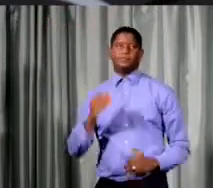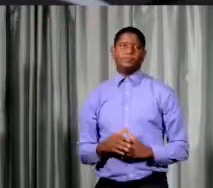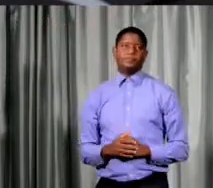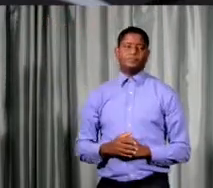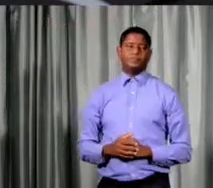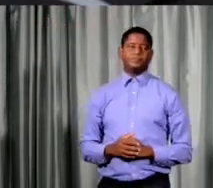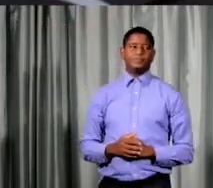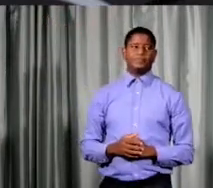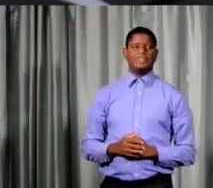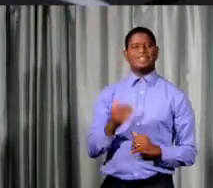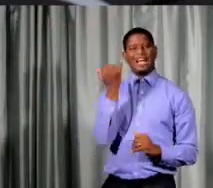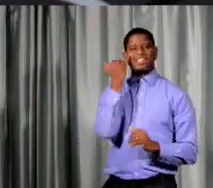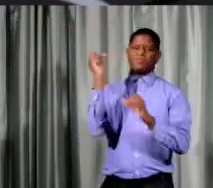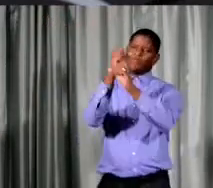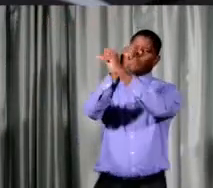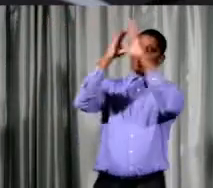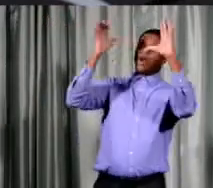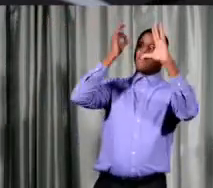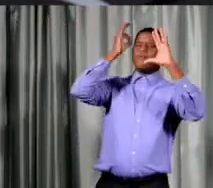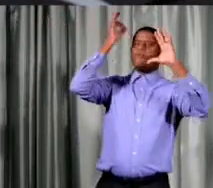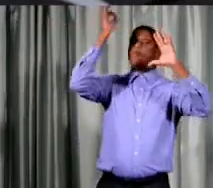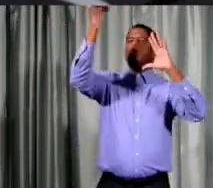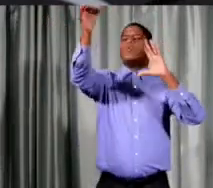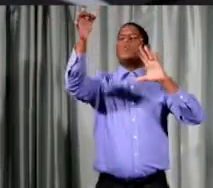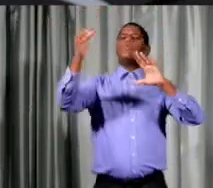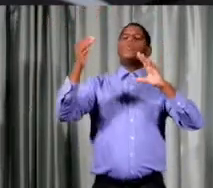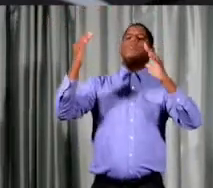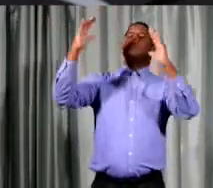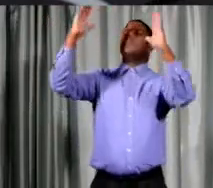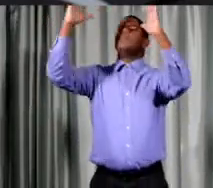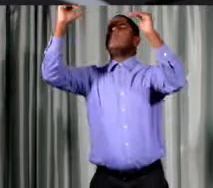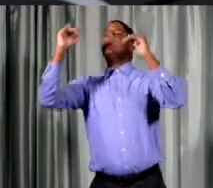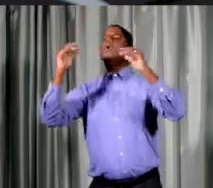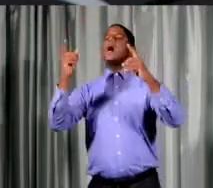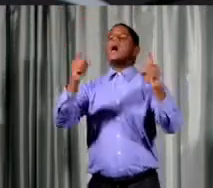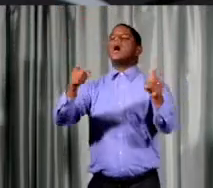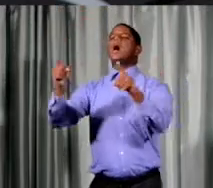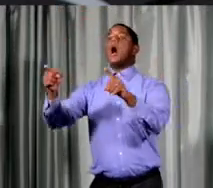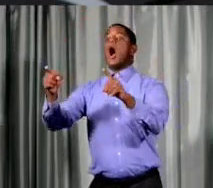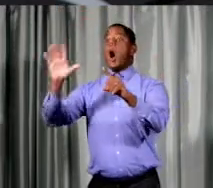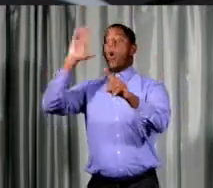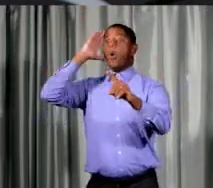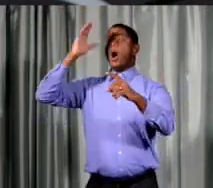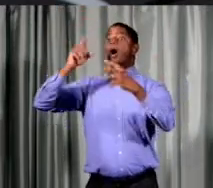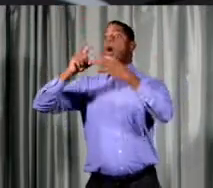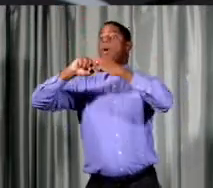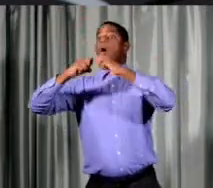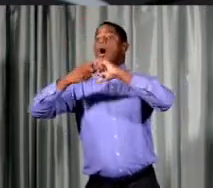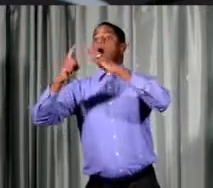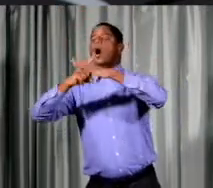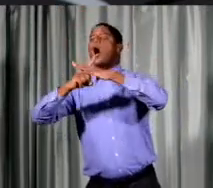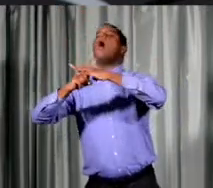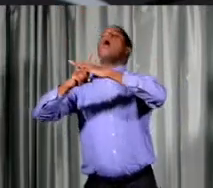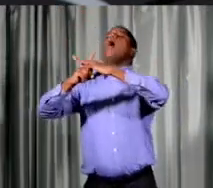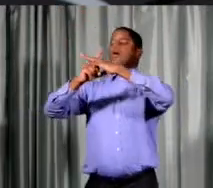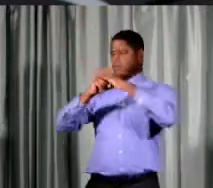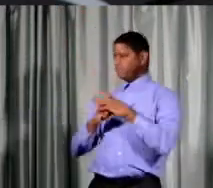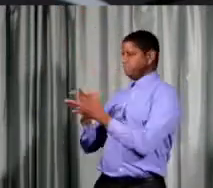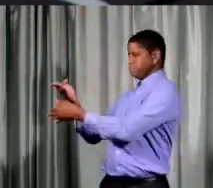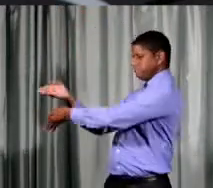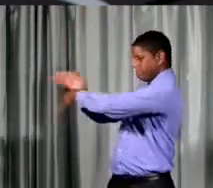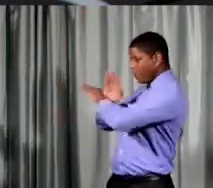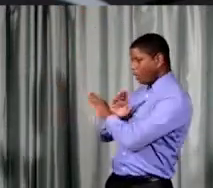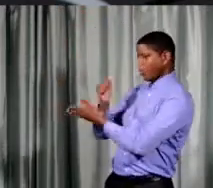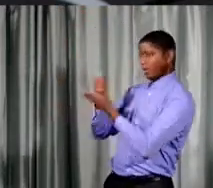do is to look into the future to anticipate if you could possibly have a problem. That is all it